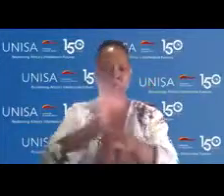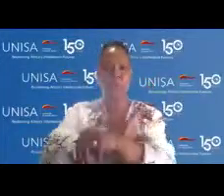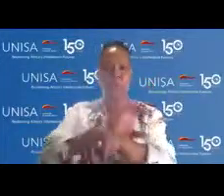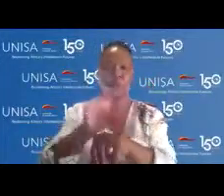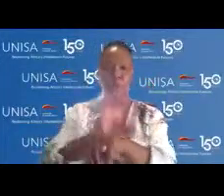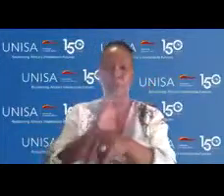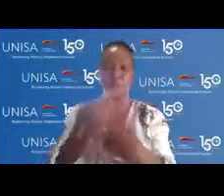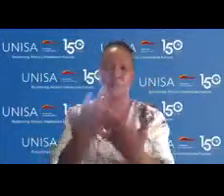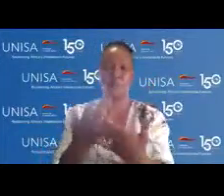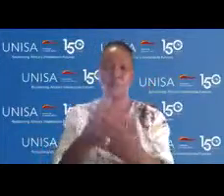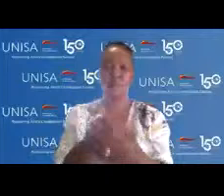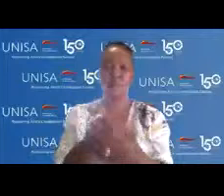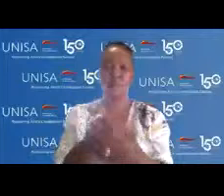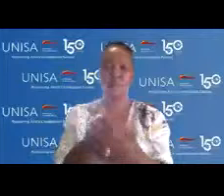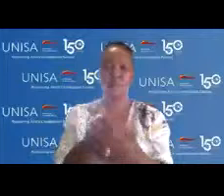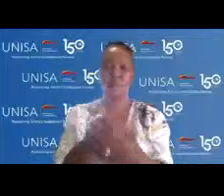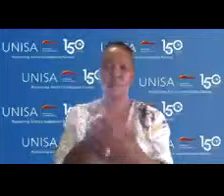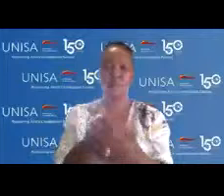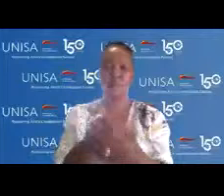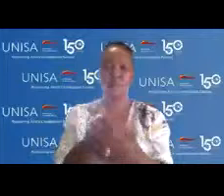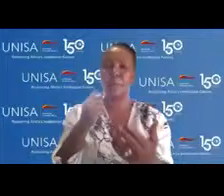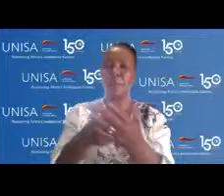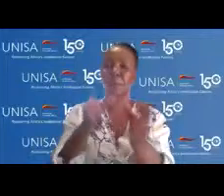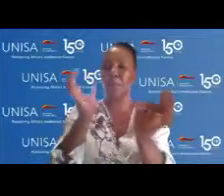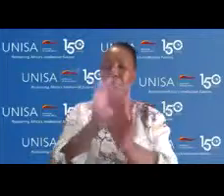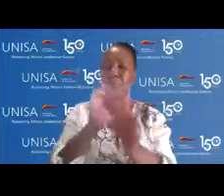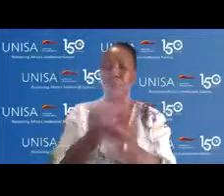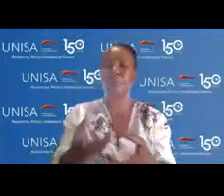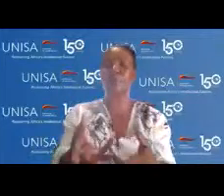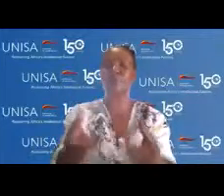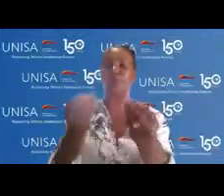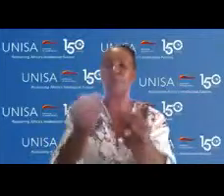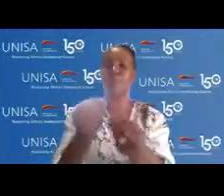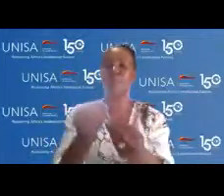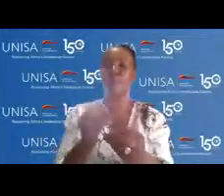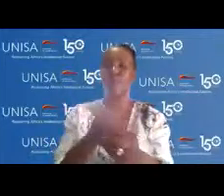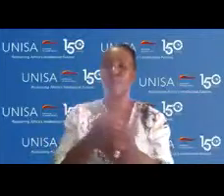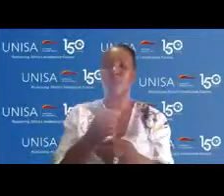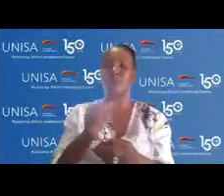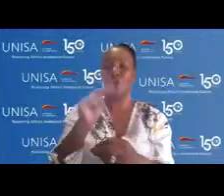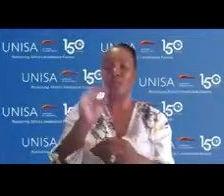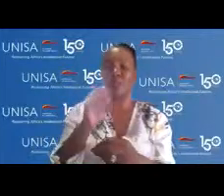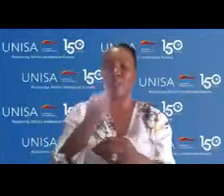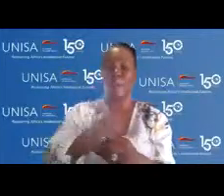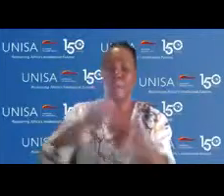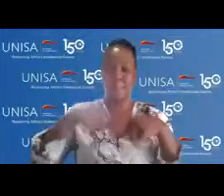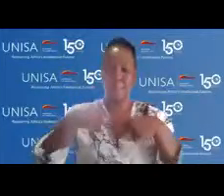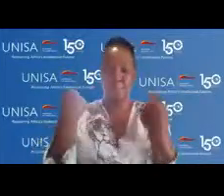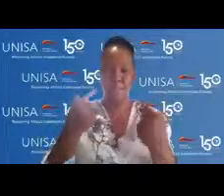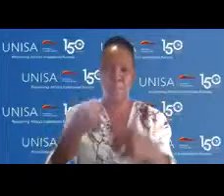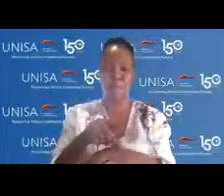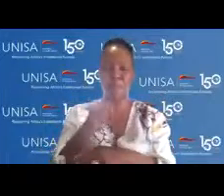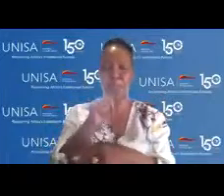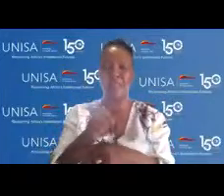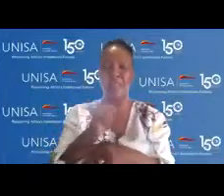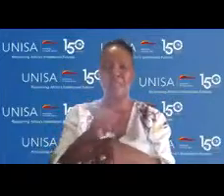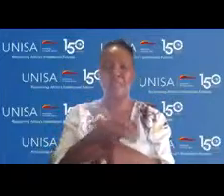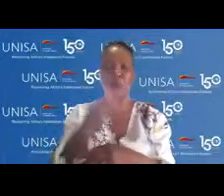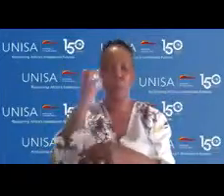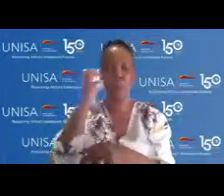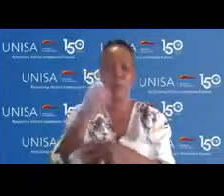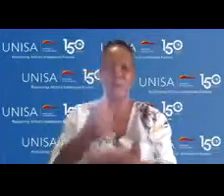with your UNISA My Life email. And the benefit of this is as well for your mobile devices. Now, say you